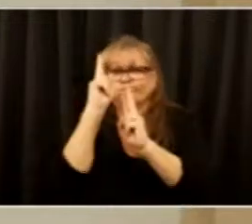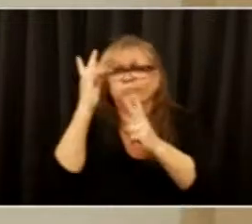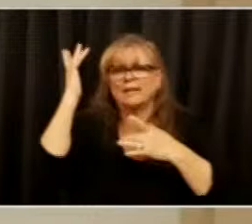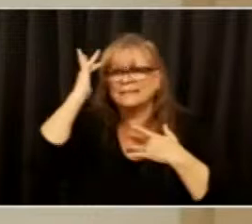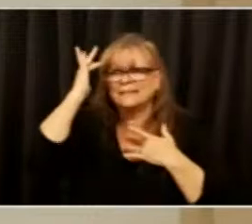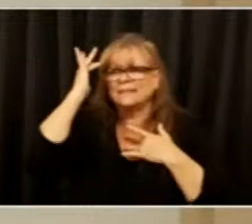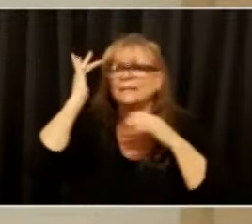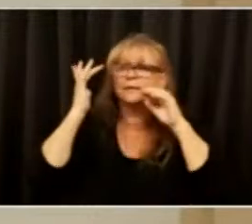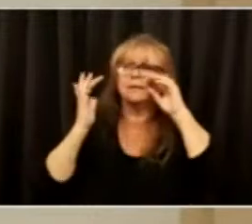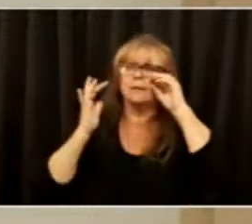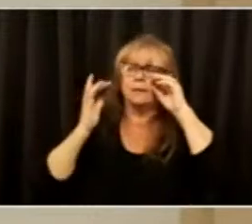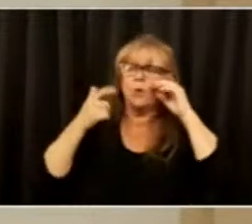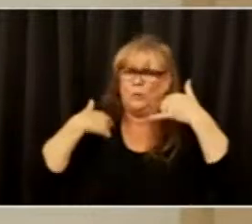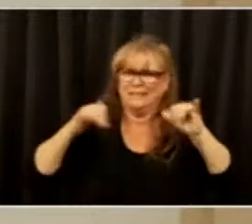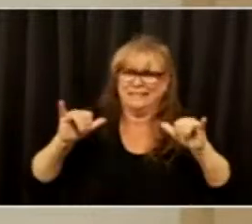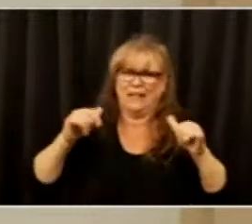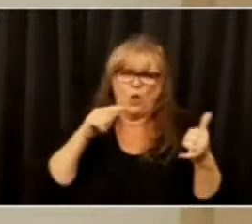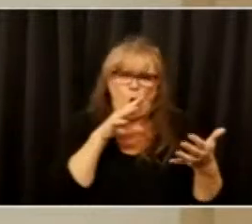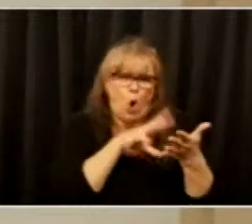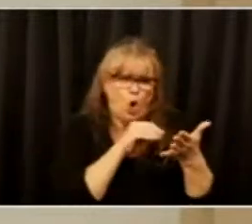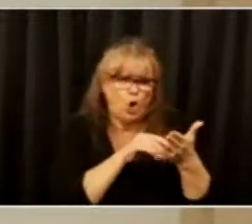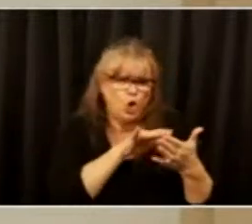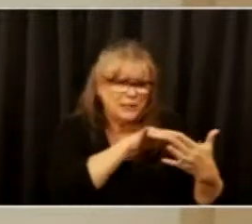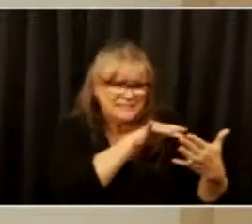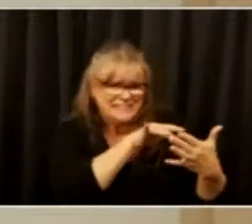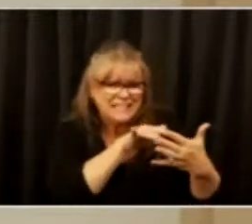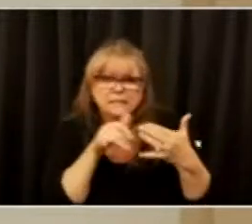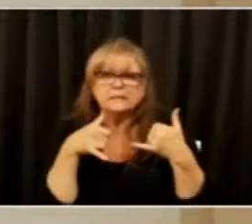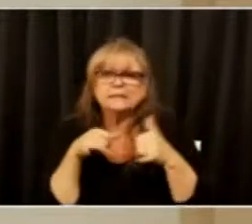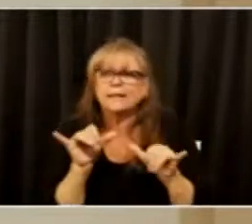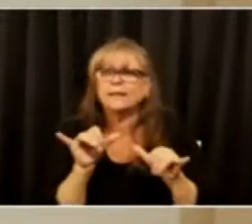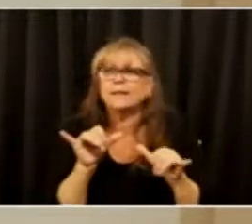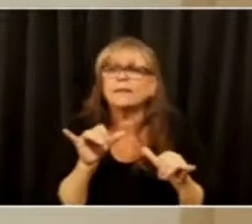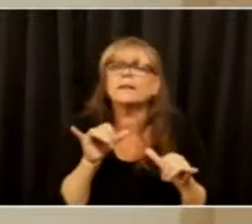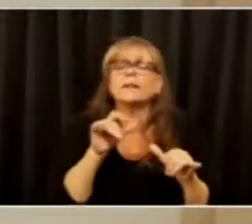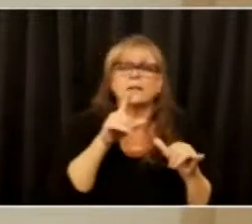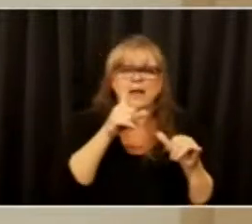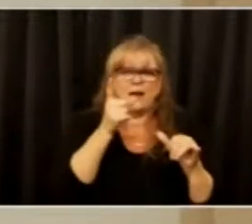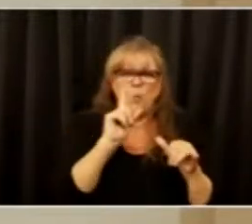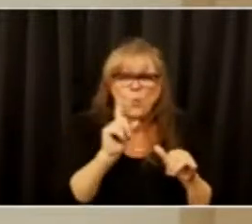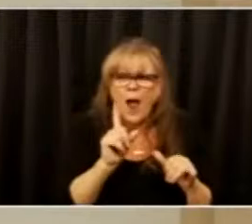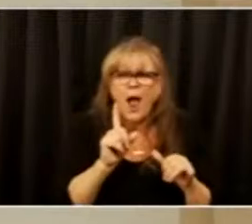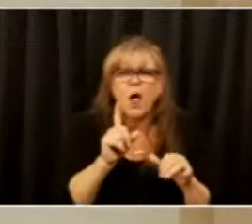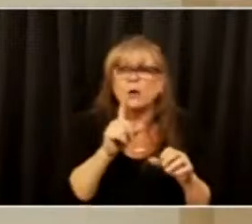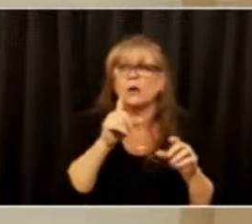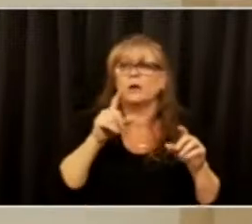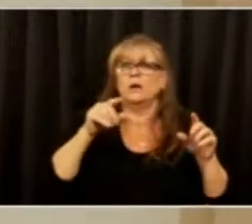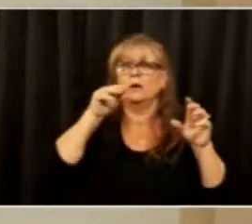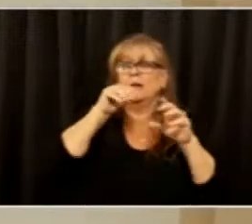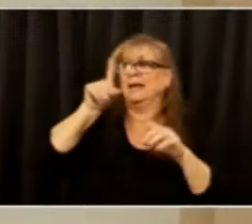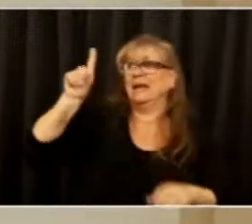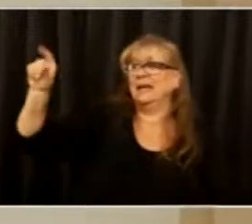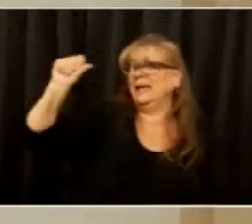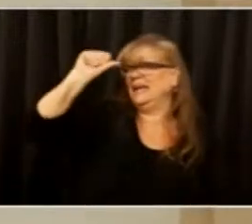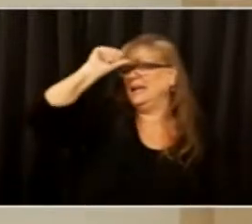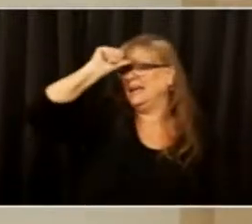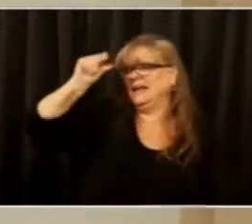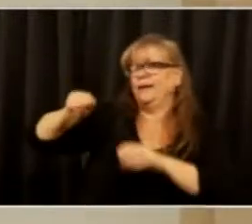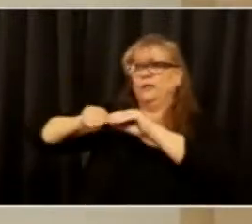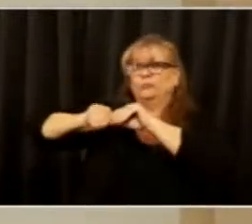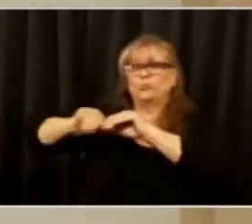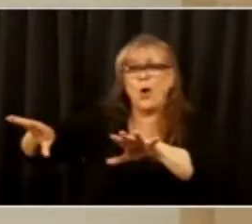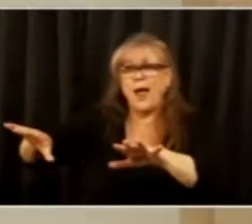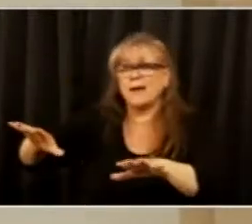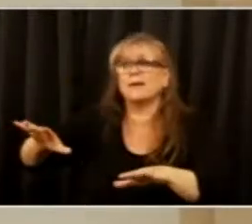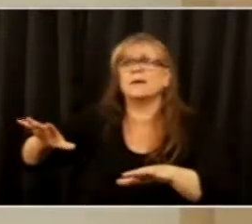still trying to learn more about the variants that have emerged in India and have been now spread in many states across the country and